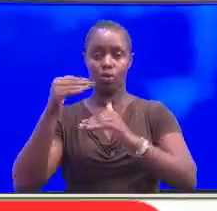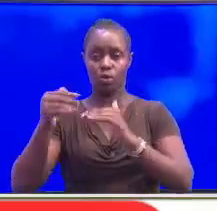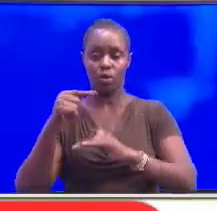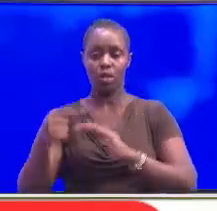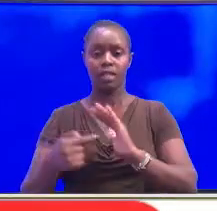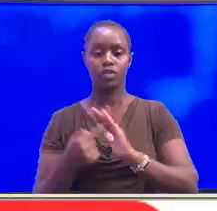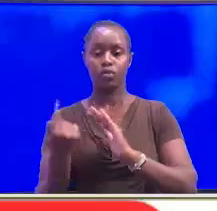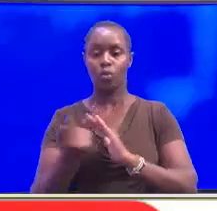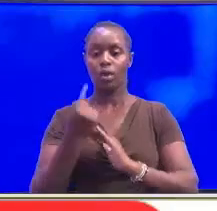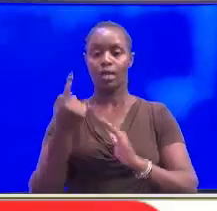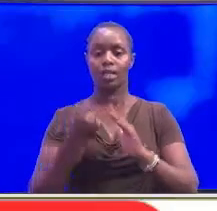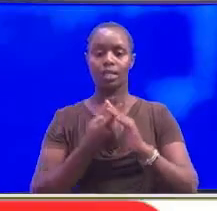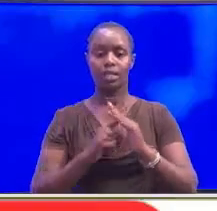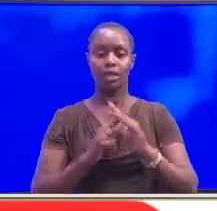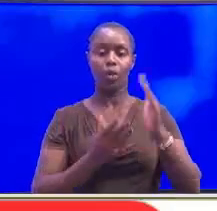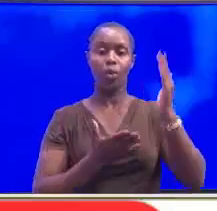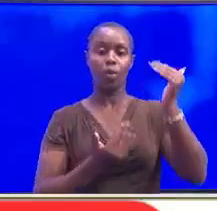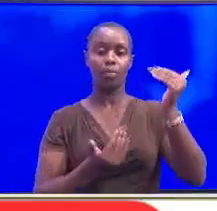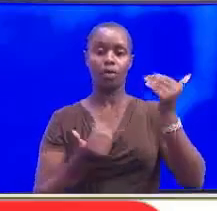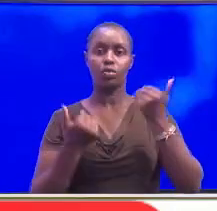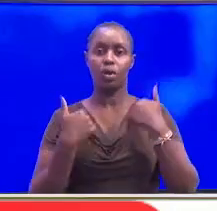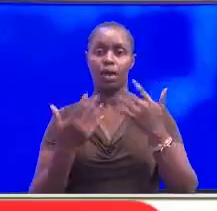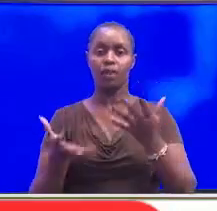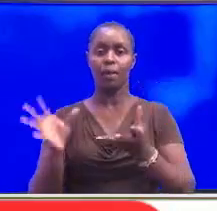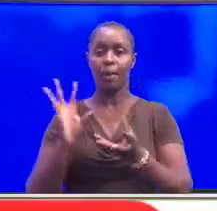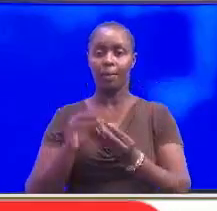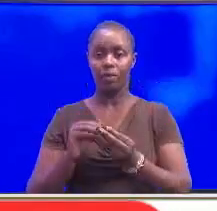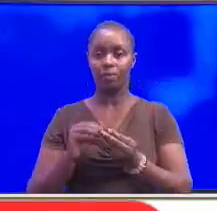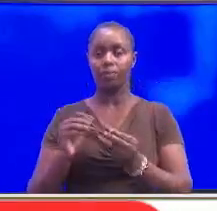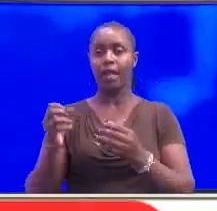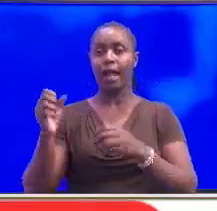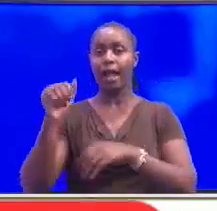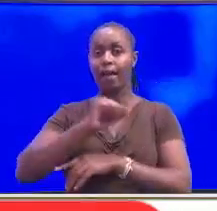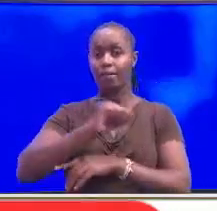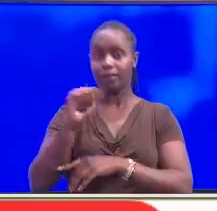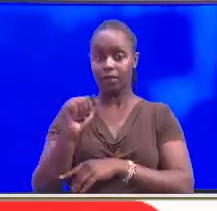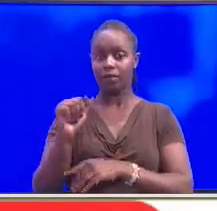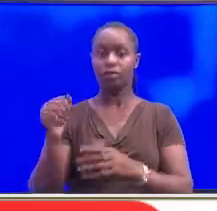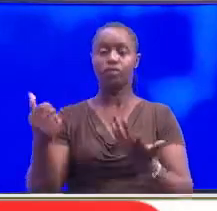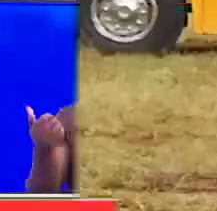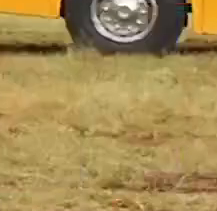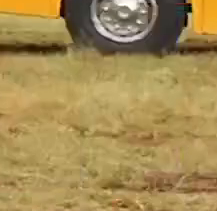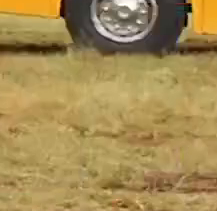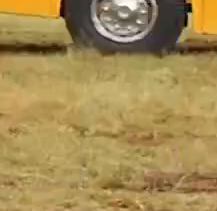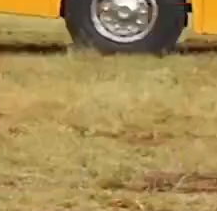to have more of these motor vehicle clinics and driver